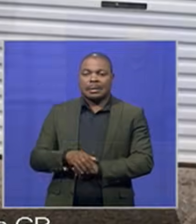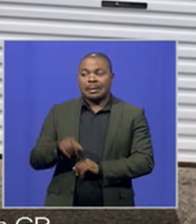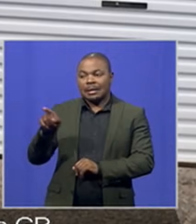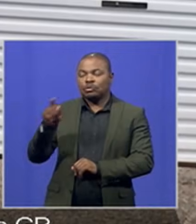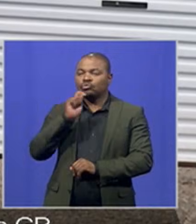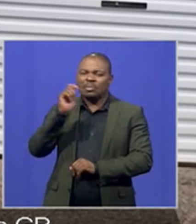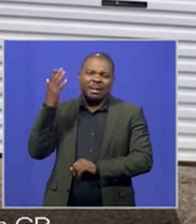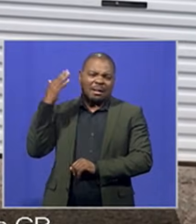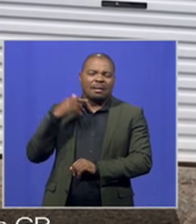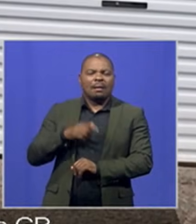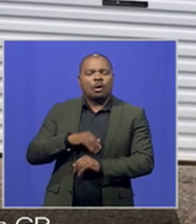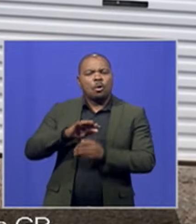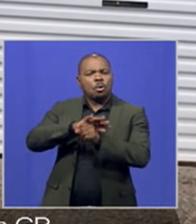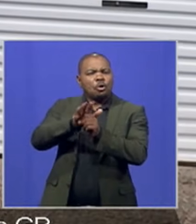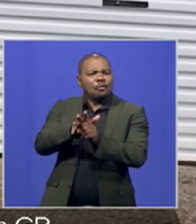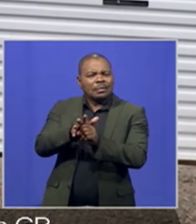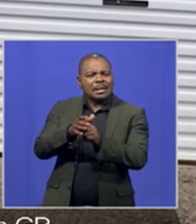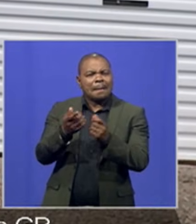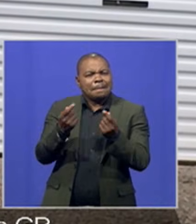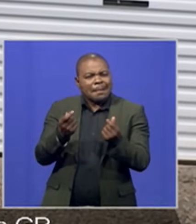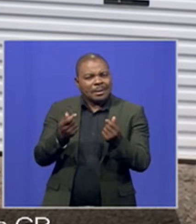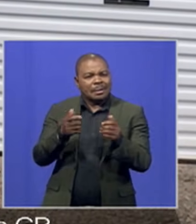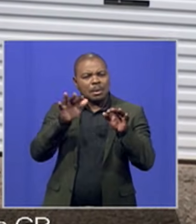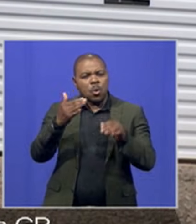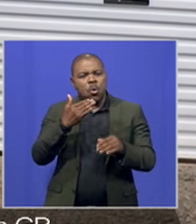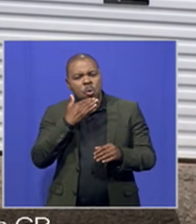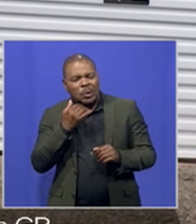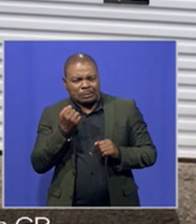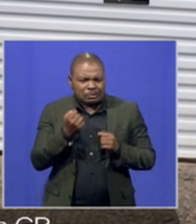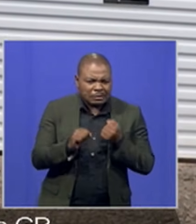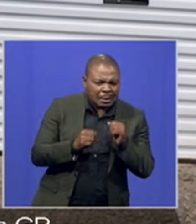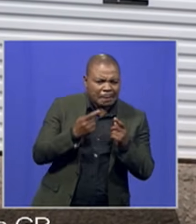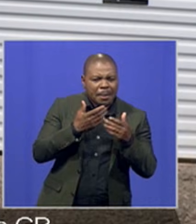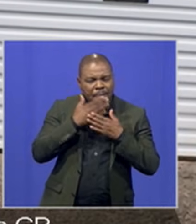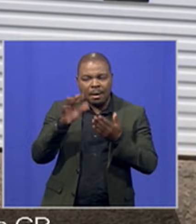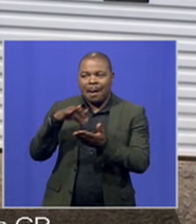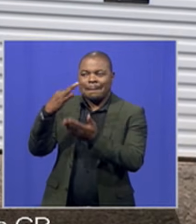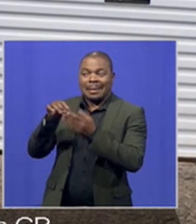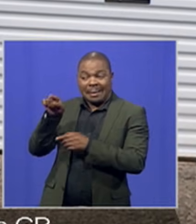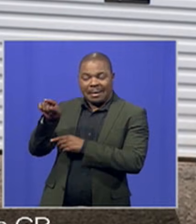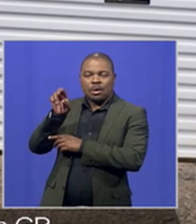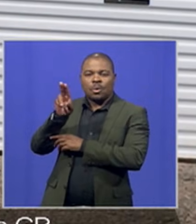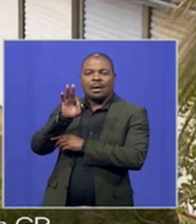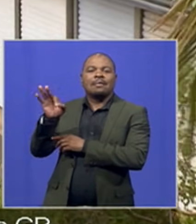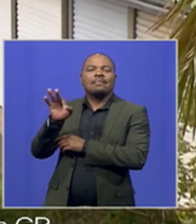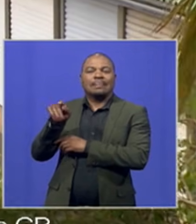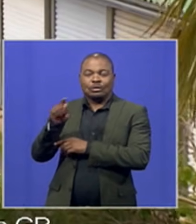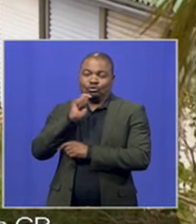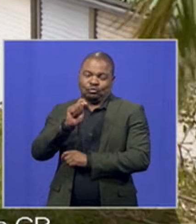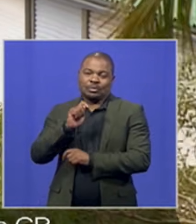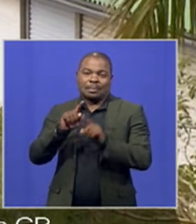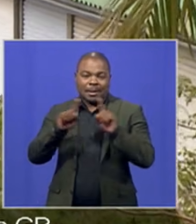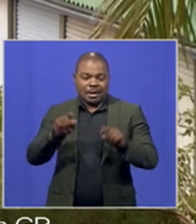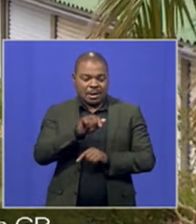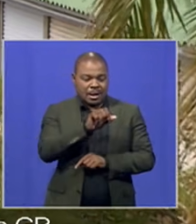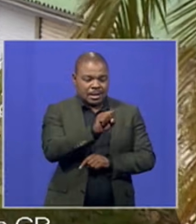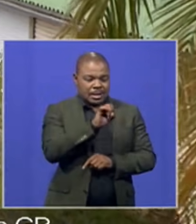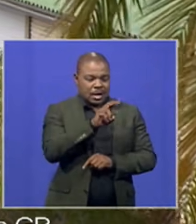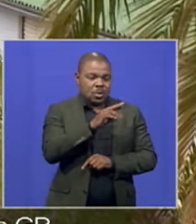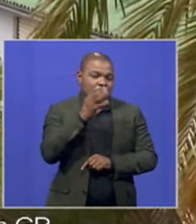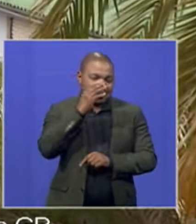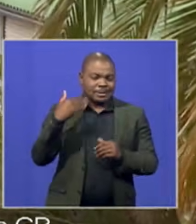tsa COVID tse neng di reretswe ho thusa batho ba neng ba hula ka thata ka nako eo. SIU e re dipatlisiso tsa yona di